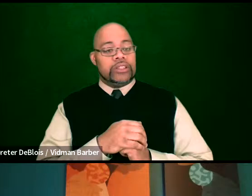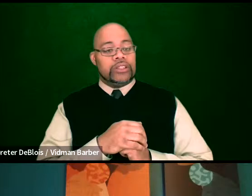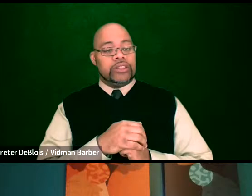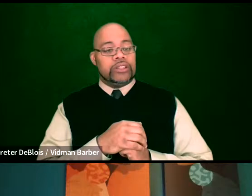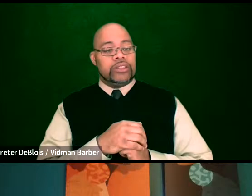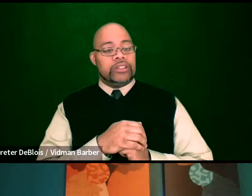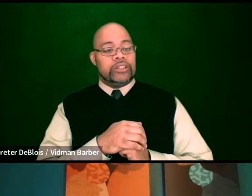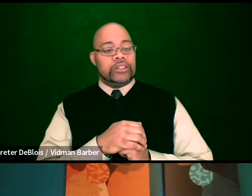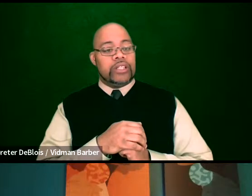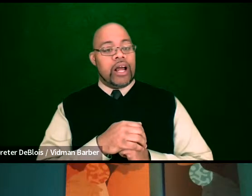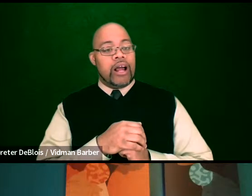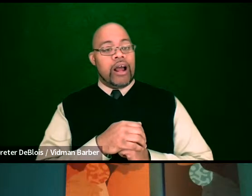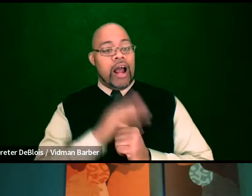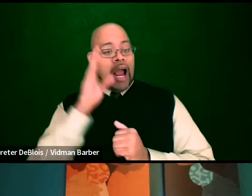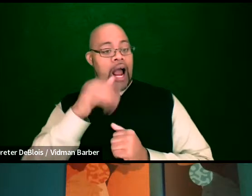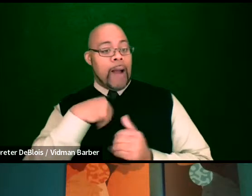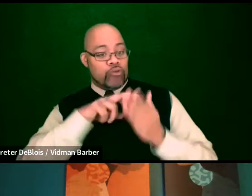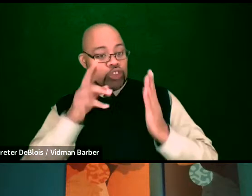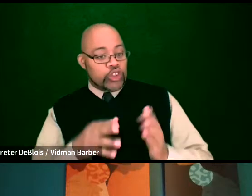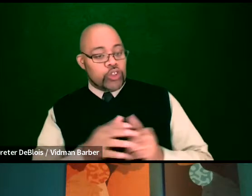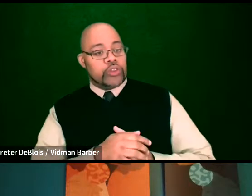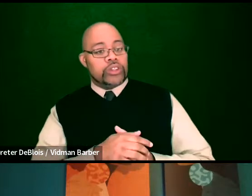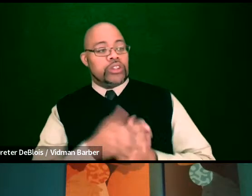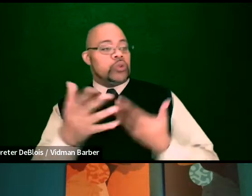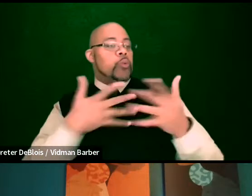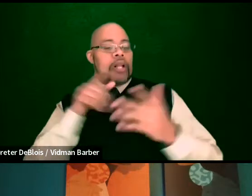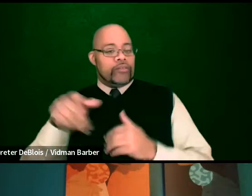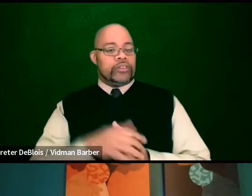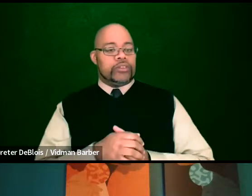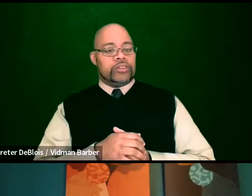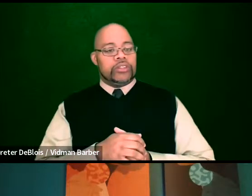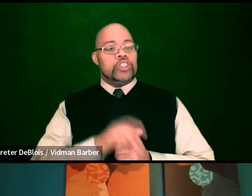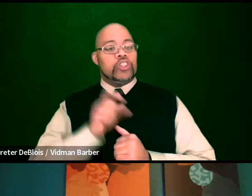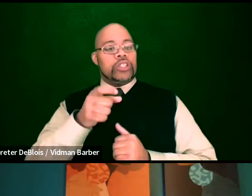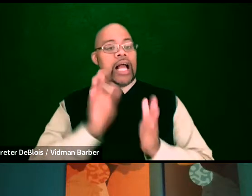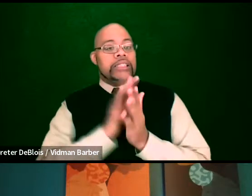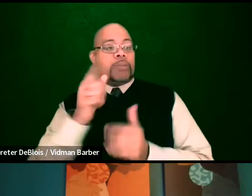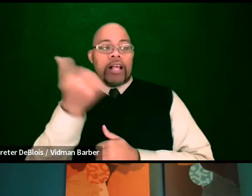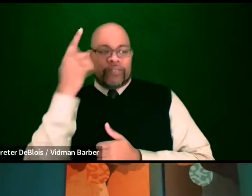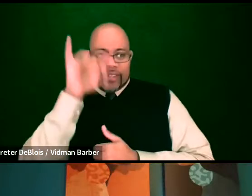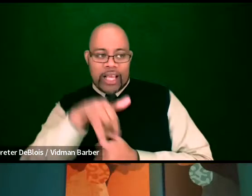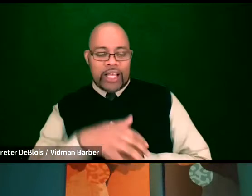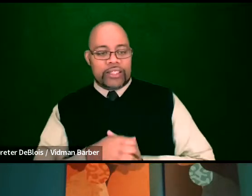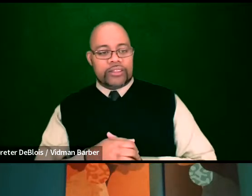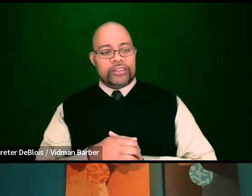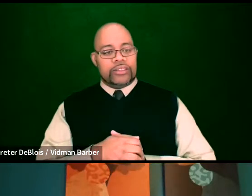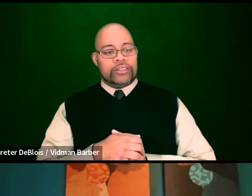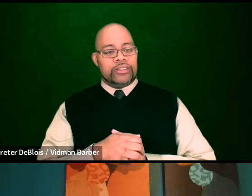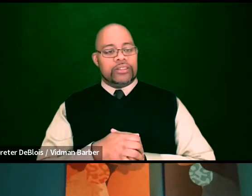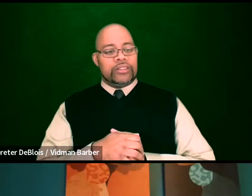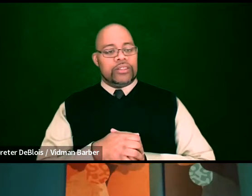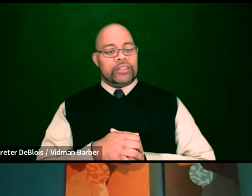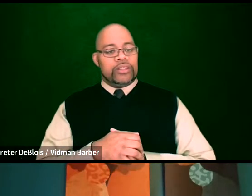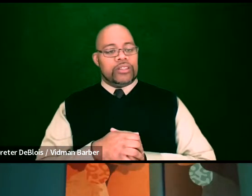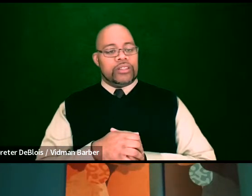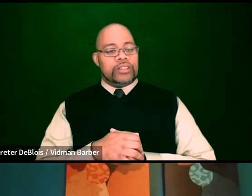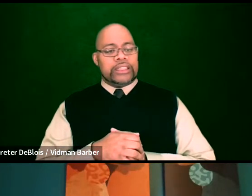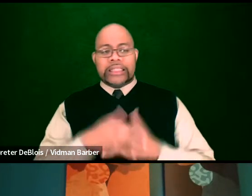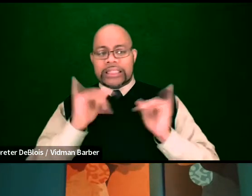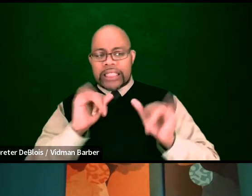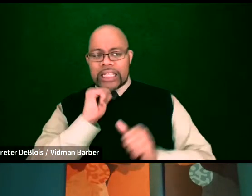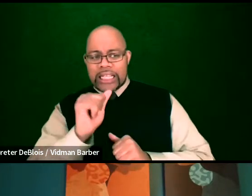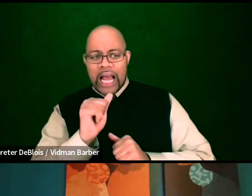know, I am a researcher at so-and-so. You should ask somebody else for that, right? And if they're still